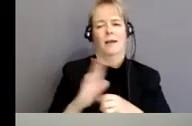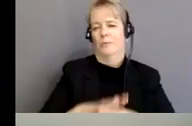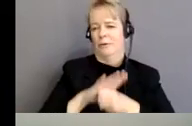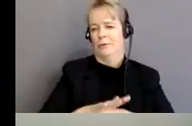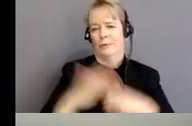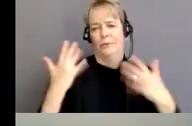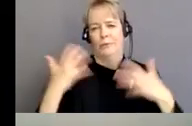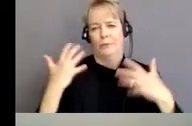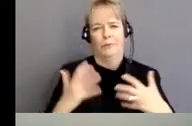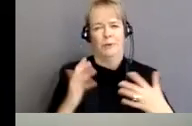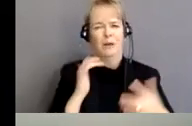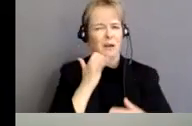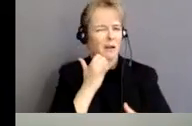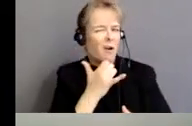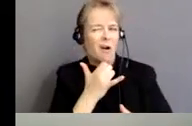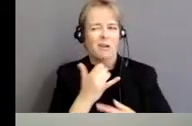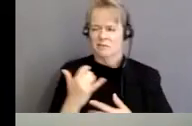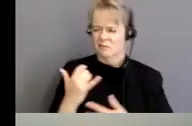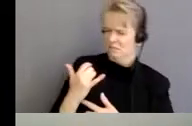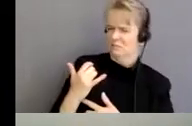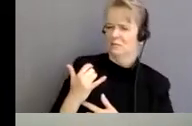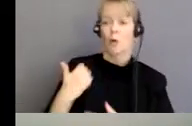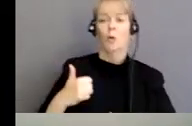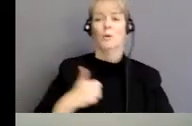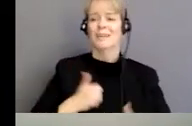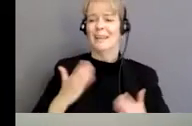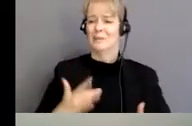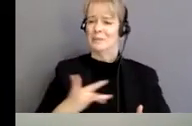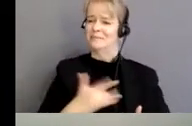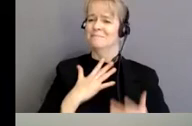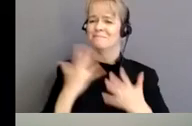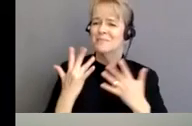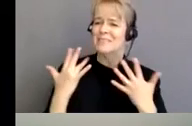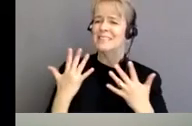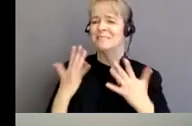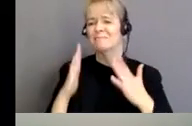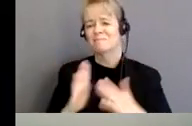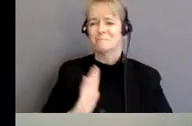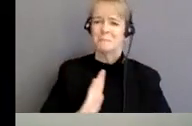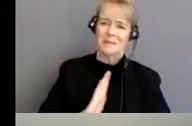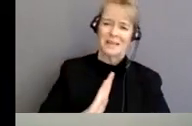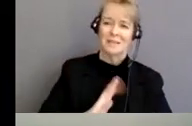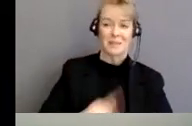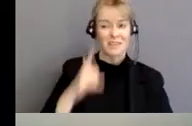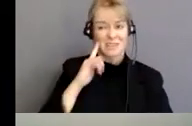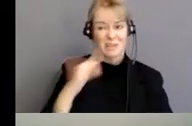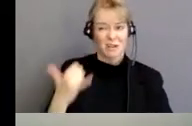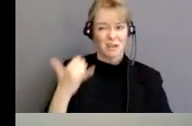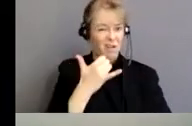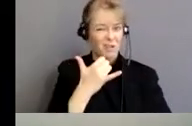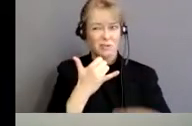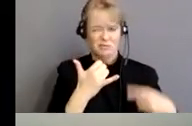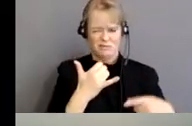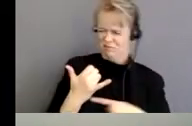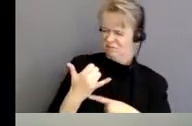we're Canadian, we want to be polite. But you get an unsolicited phone call or email, just hang up. Don't hesitate to hang up.